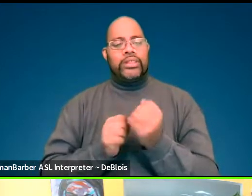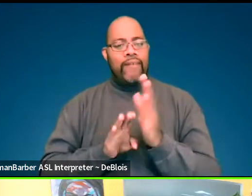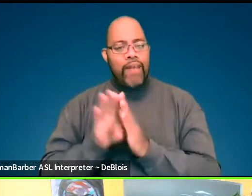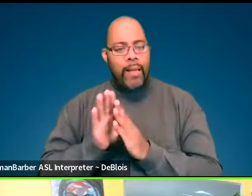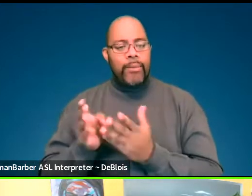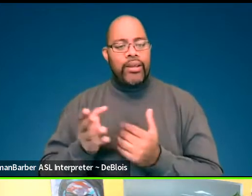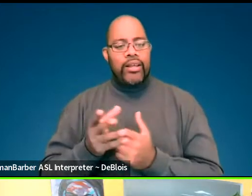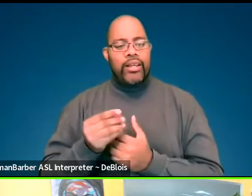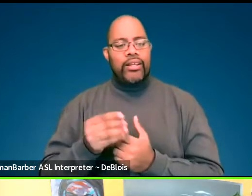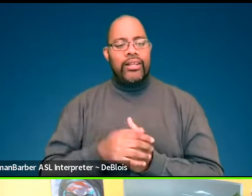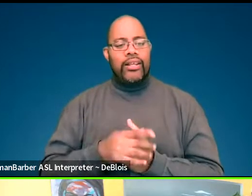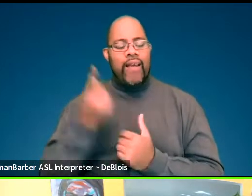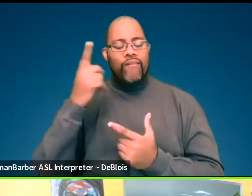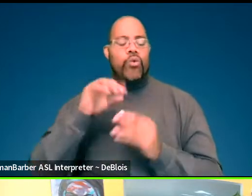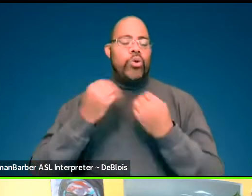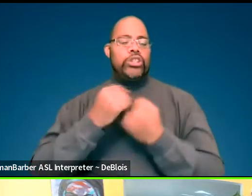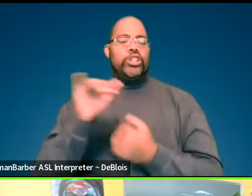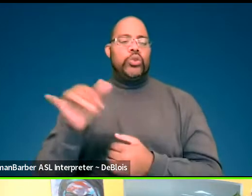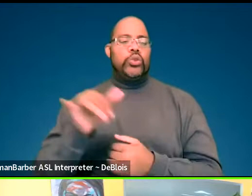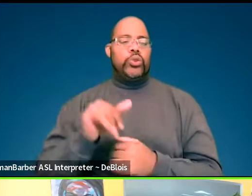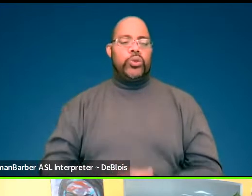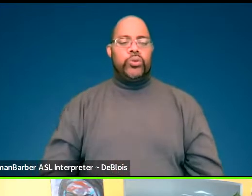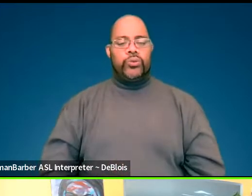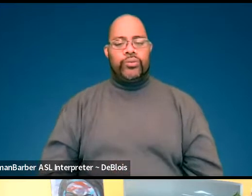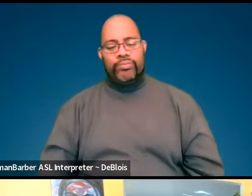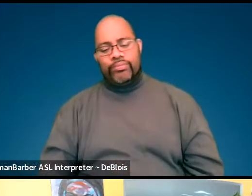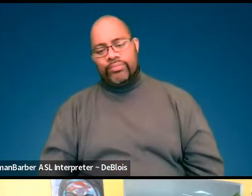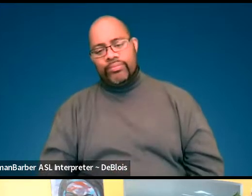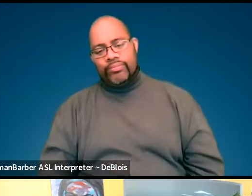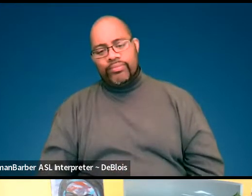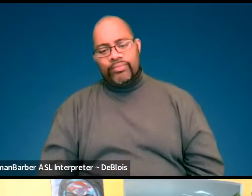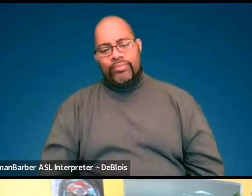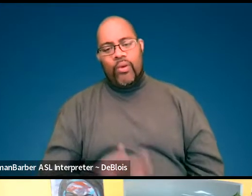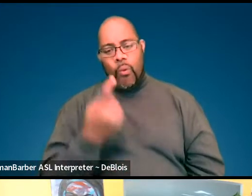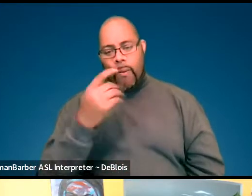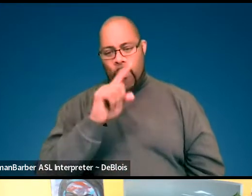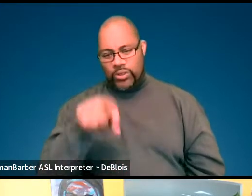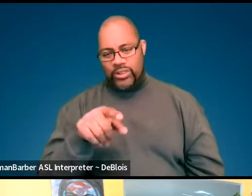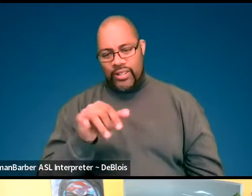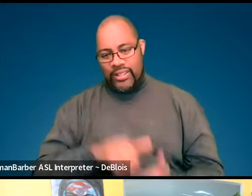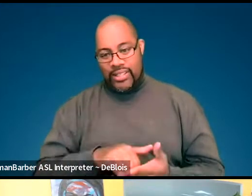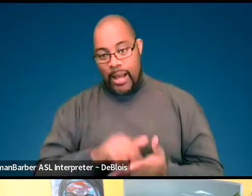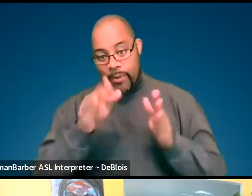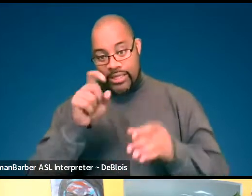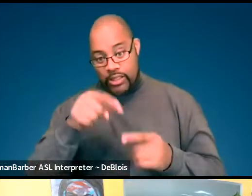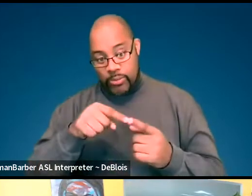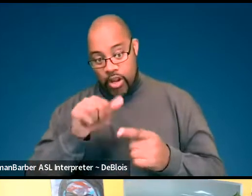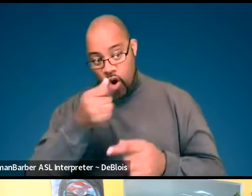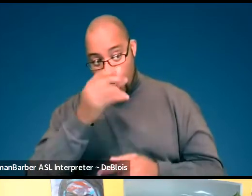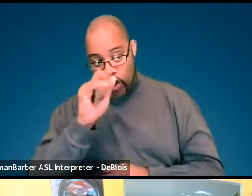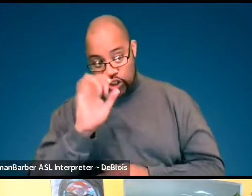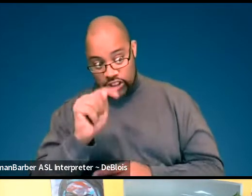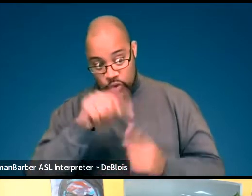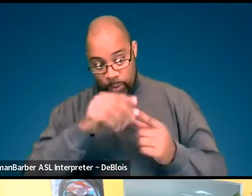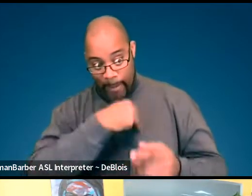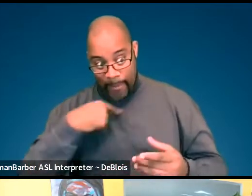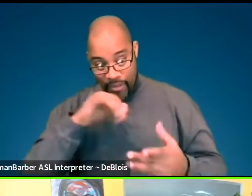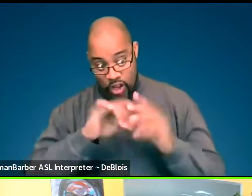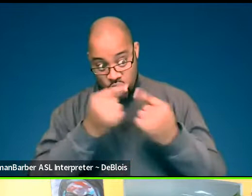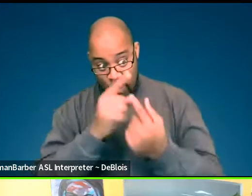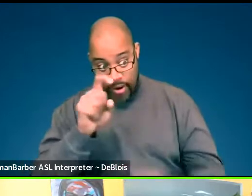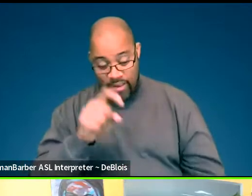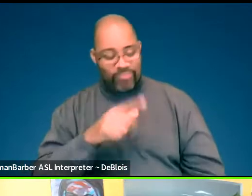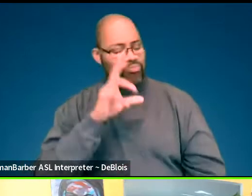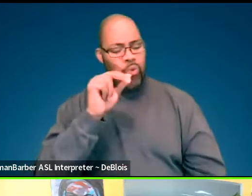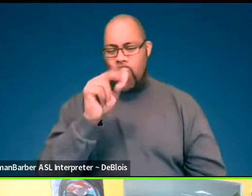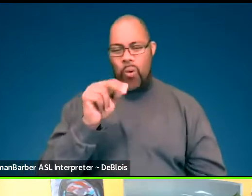then for the organization as well. Can I ask one more question? So does one need to be an archaeologist to be a member of this group? Not at